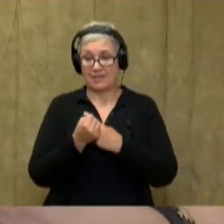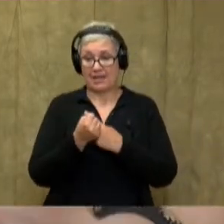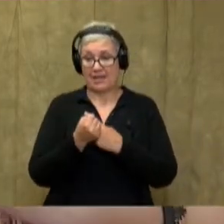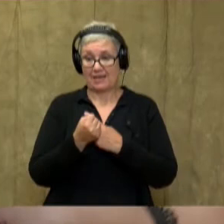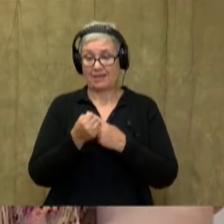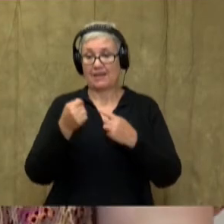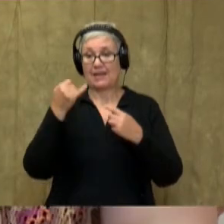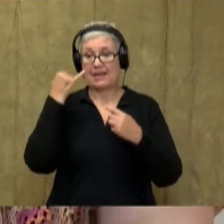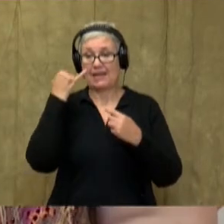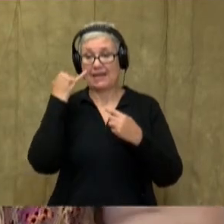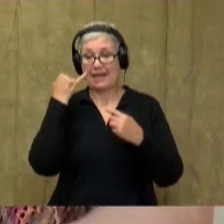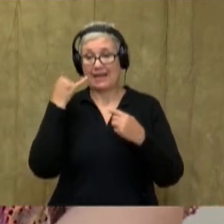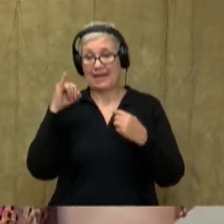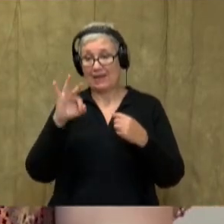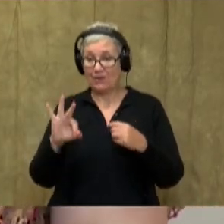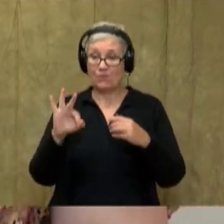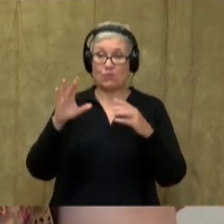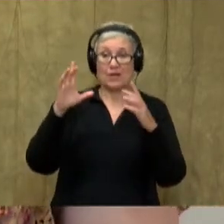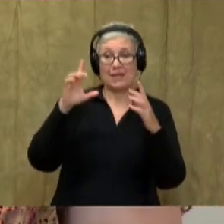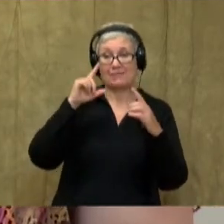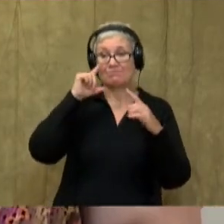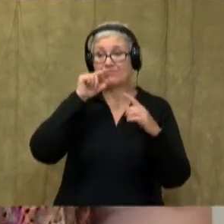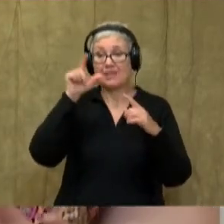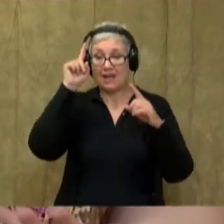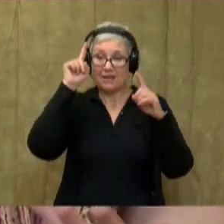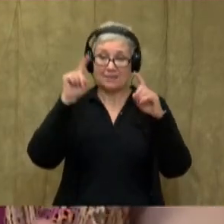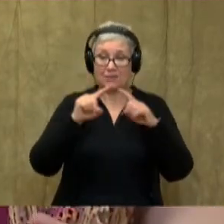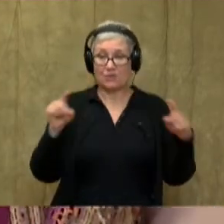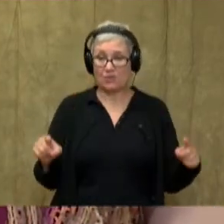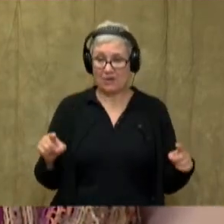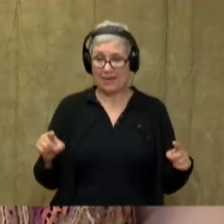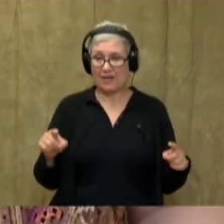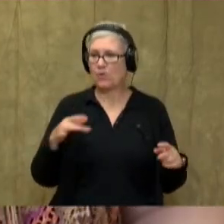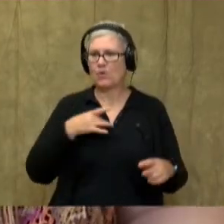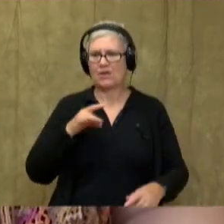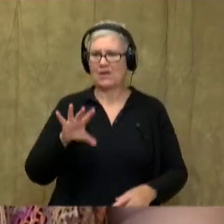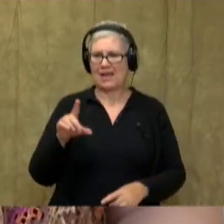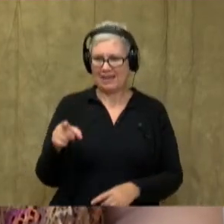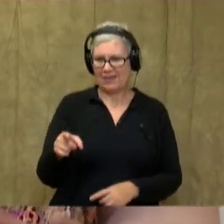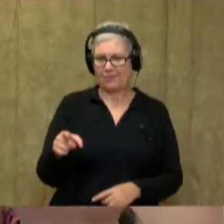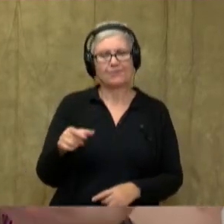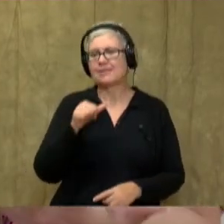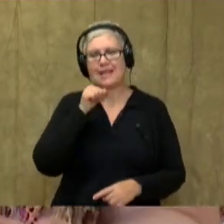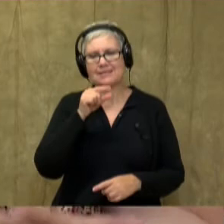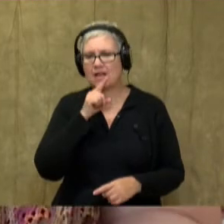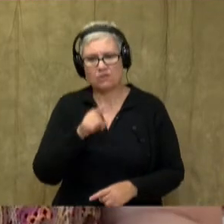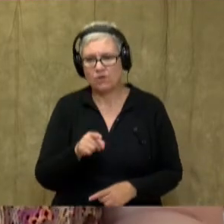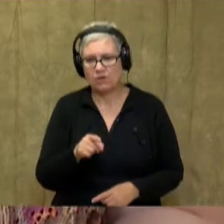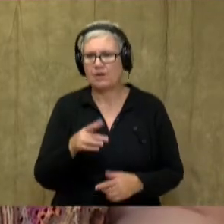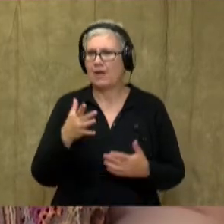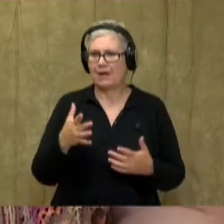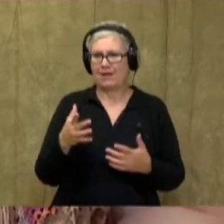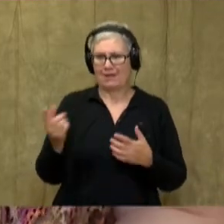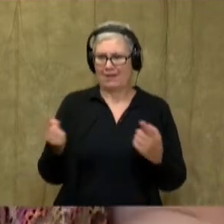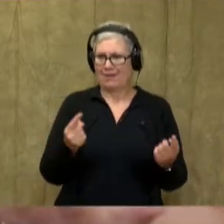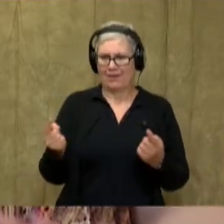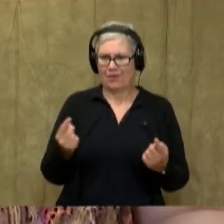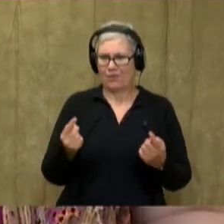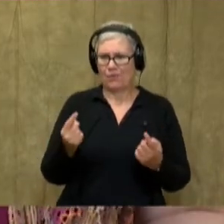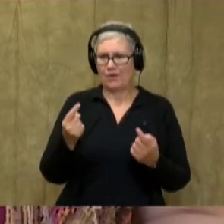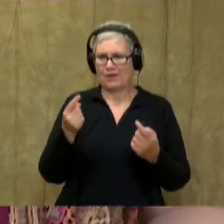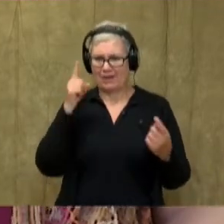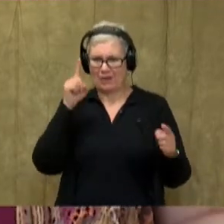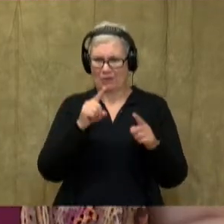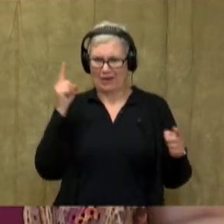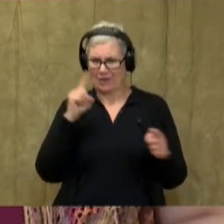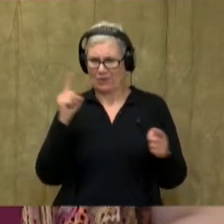we disagree with someone, we dislike someone. And never ever is that true. We should disagree with each other. If we don't,